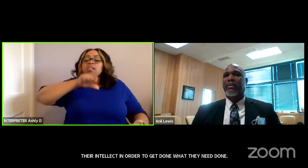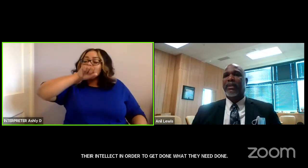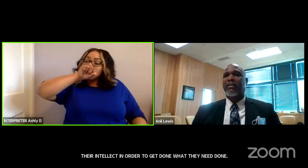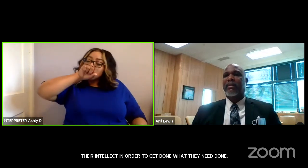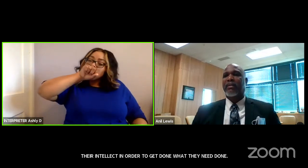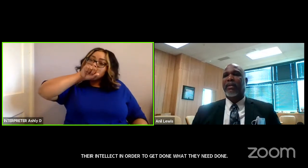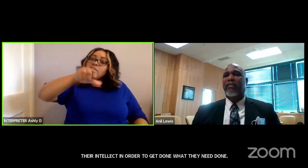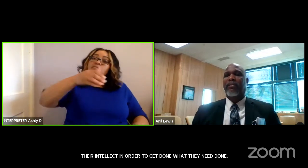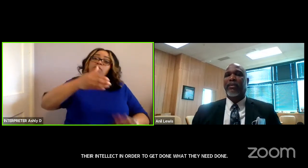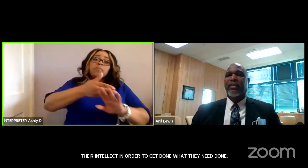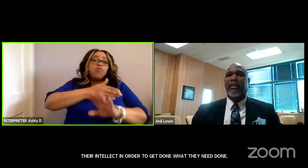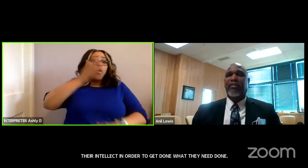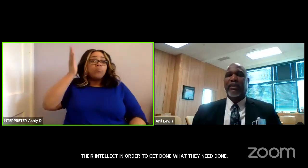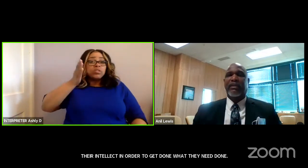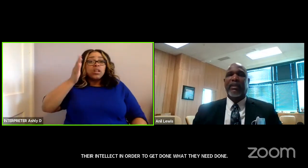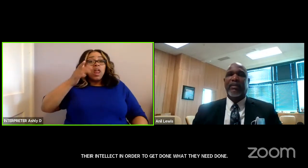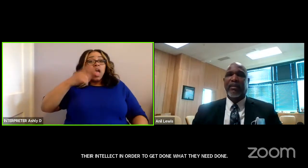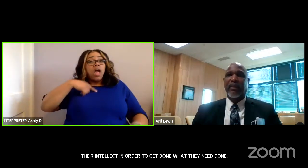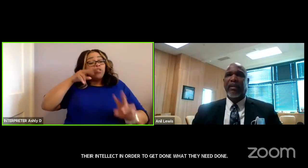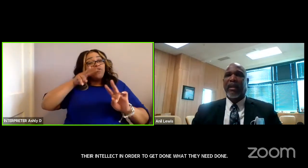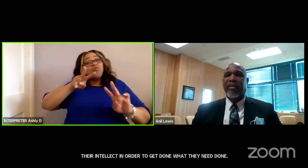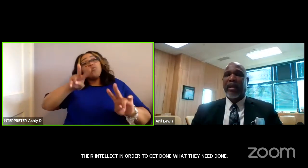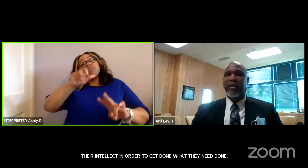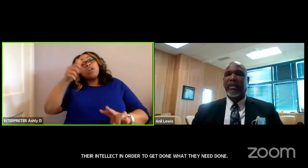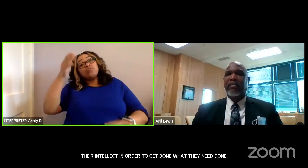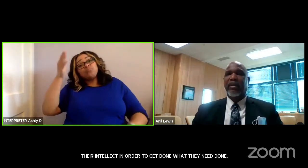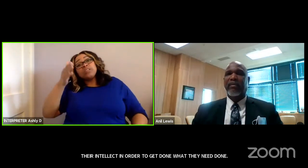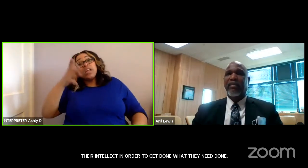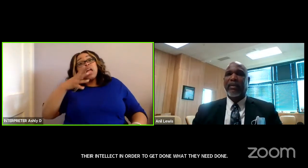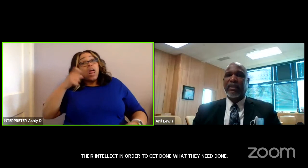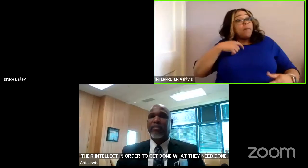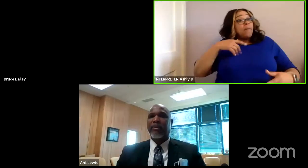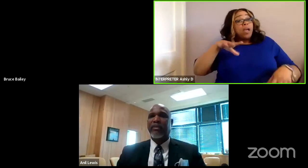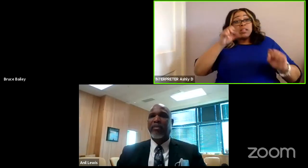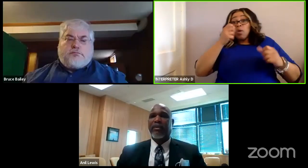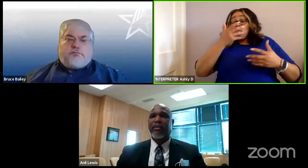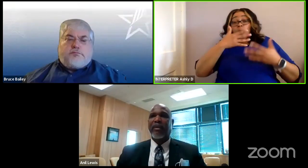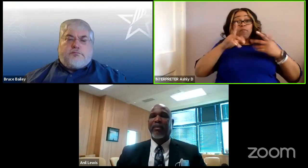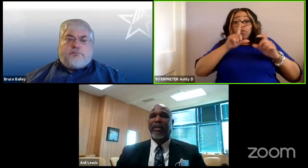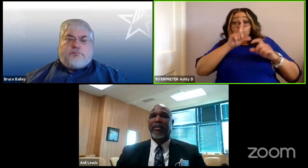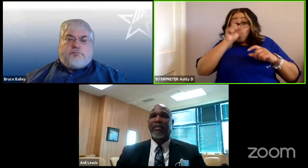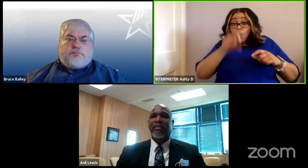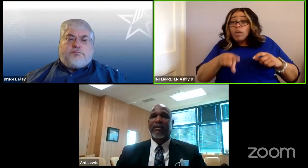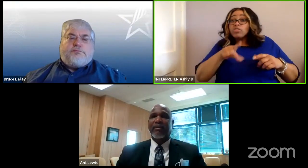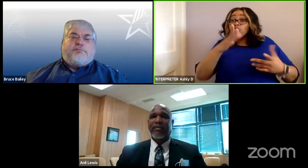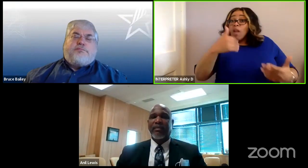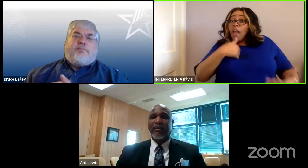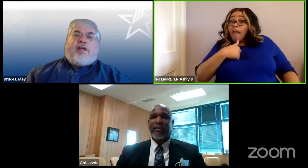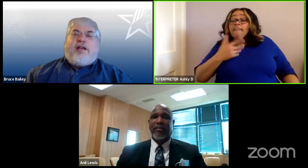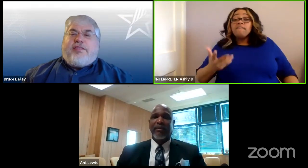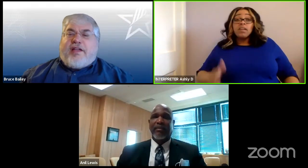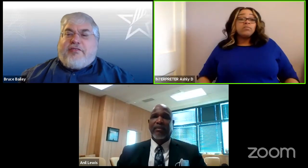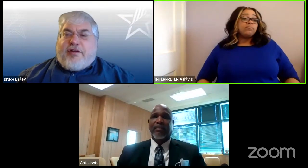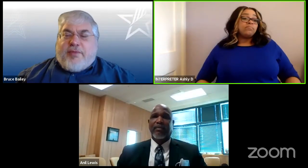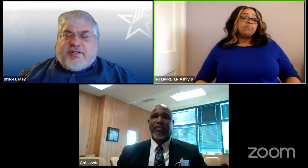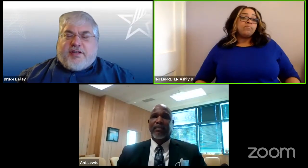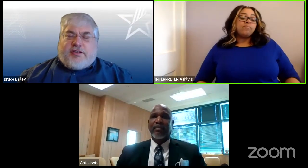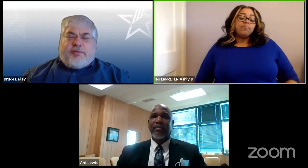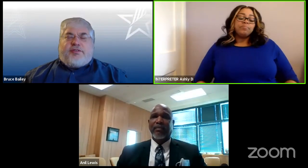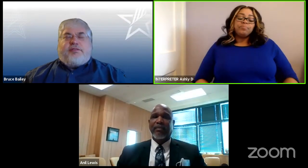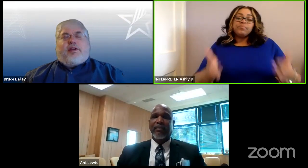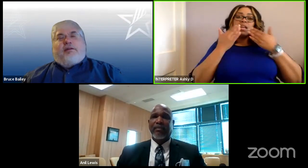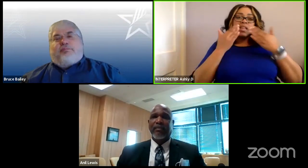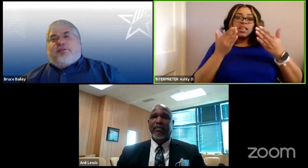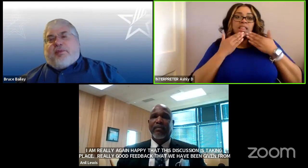previous presenters and looking forward to the other presentations. And I'd be happy to take whatever questions Bruce may throw my way. Thank you very much,